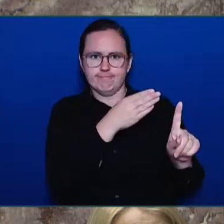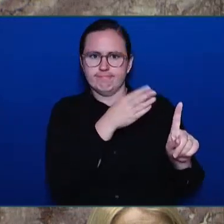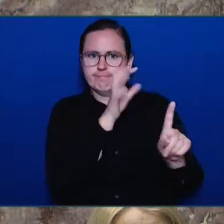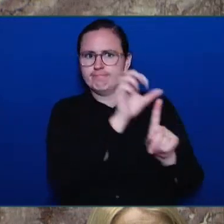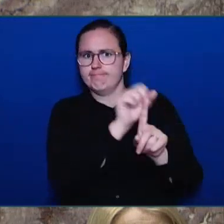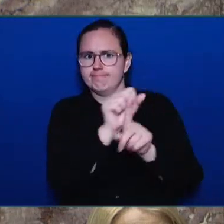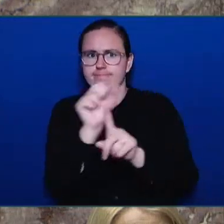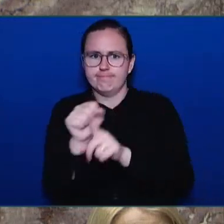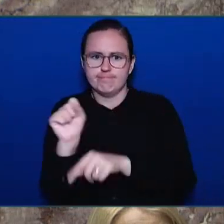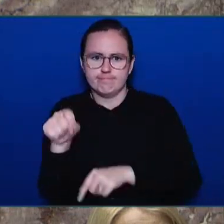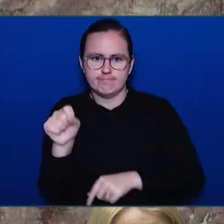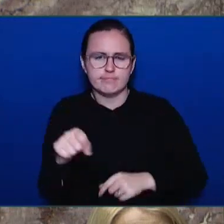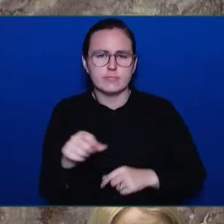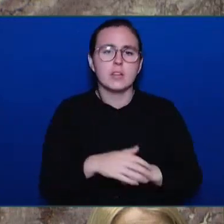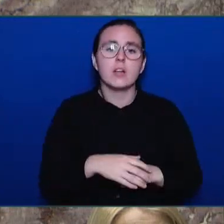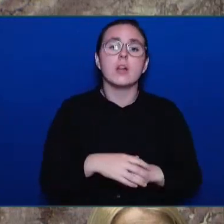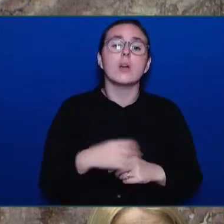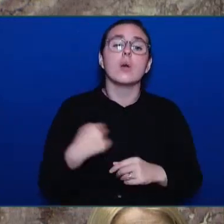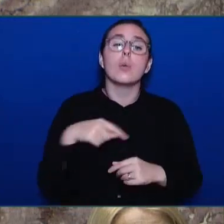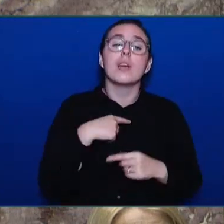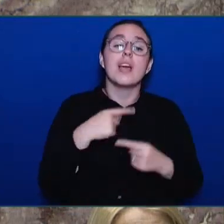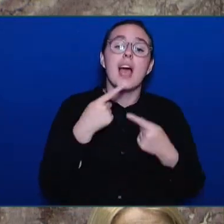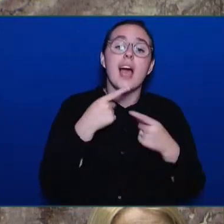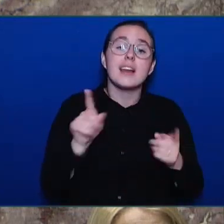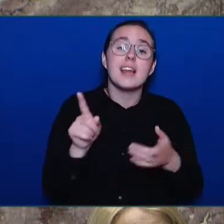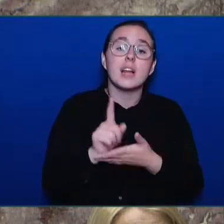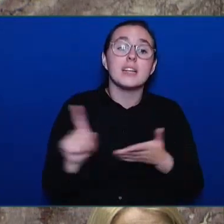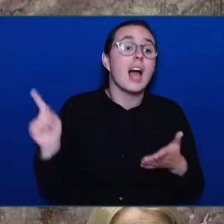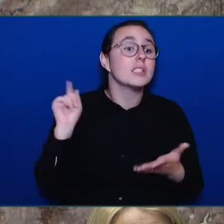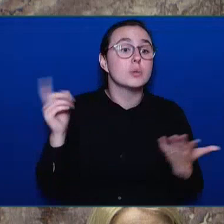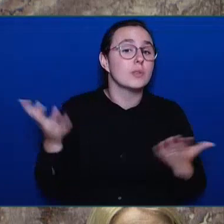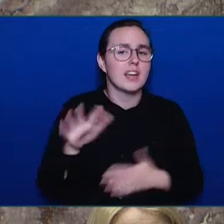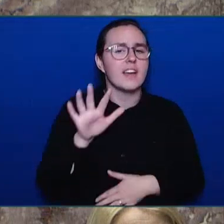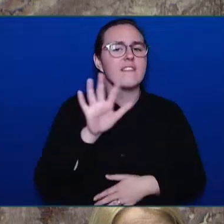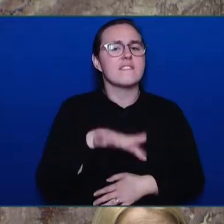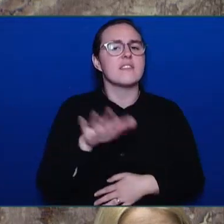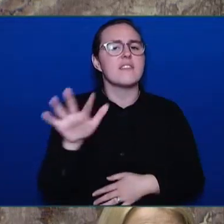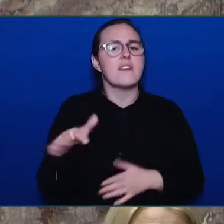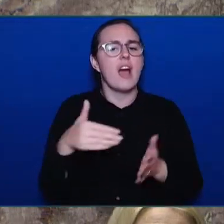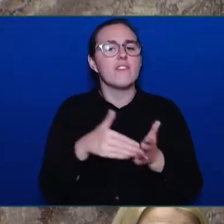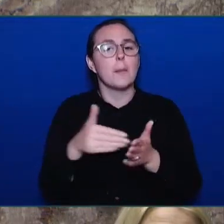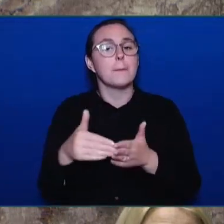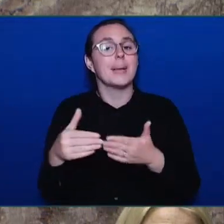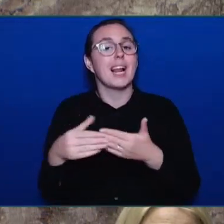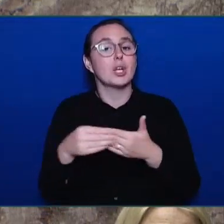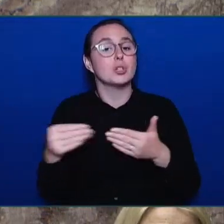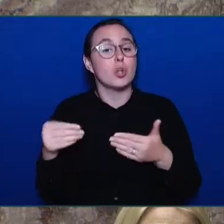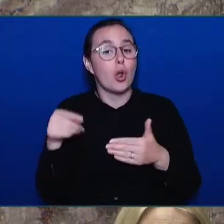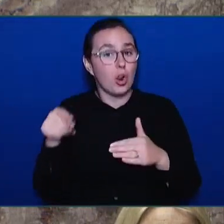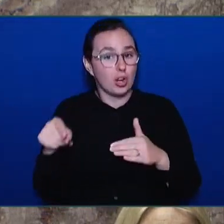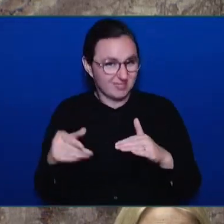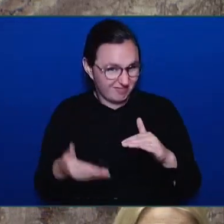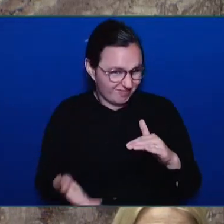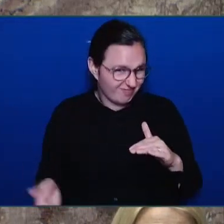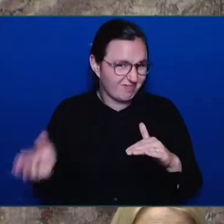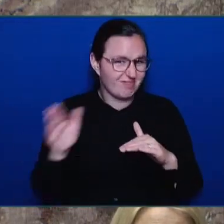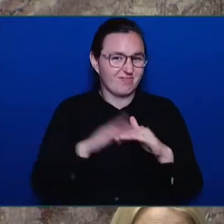of our integrated child and youth teams. Those services that are pulling together supports for kids